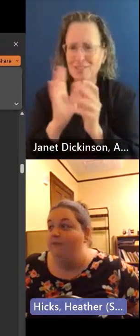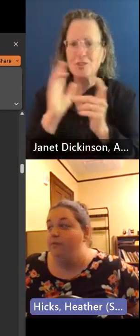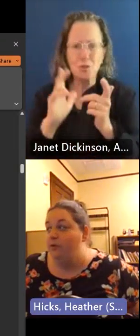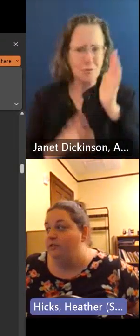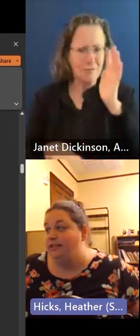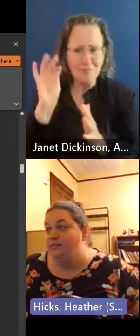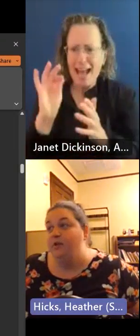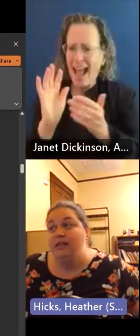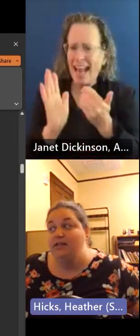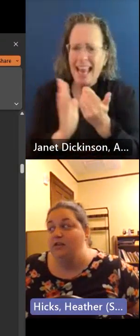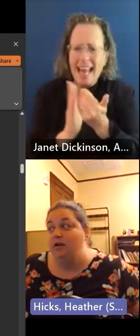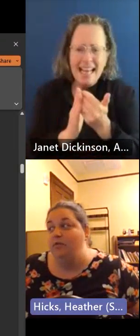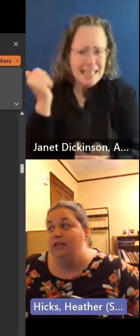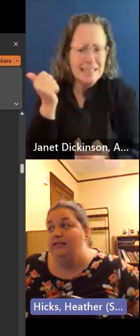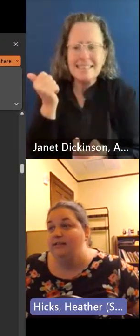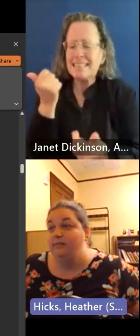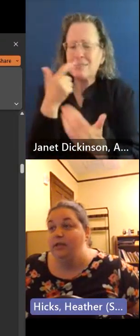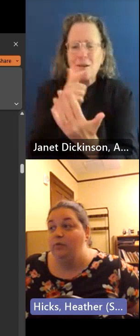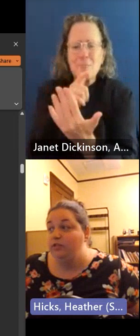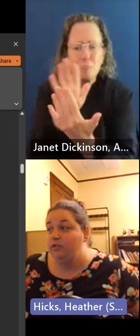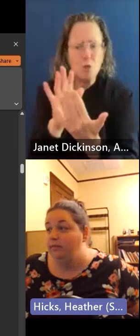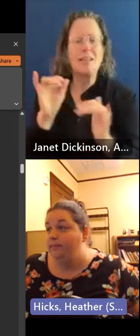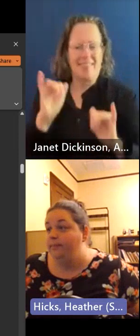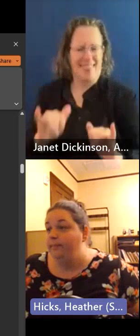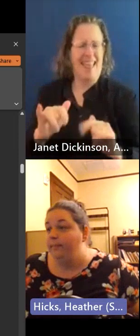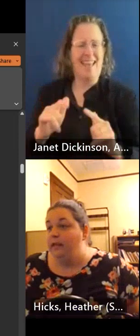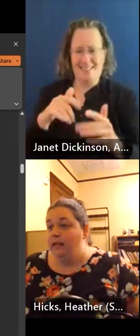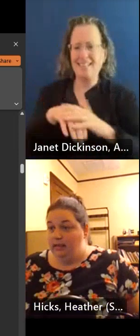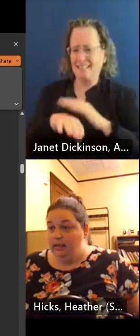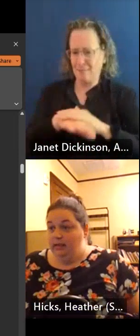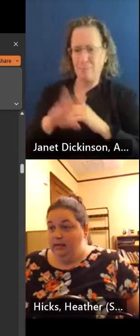the PDF the most accessible, and that's starting with the accessibility wizard.